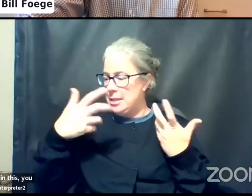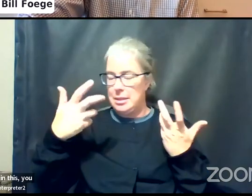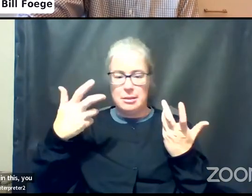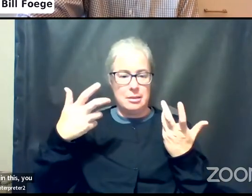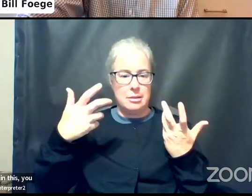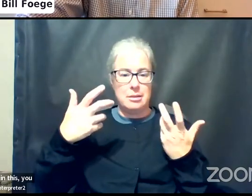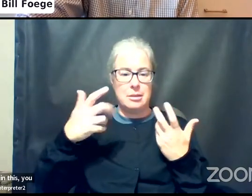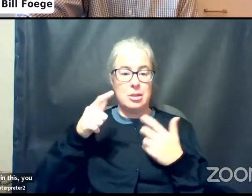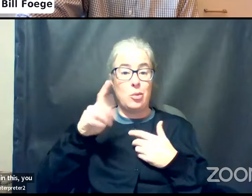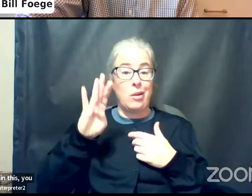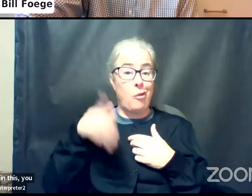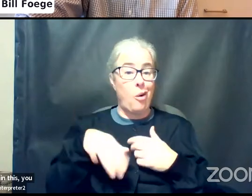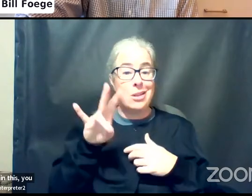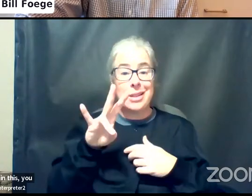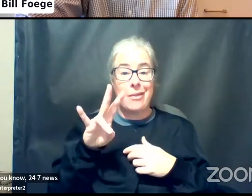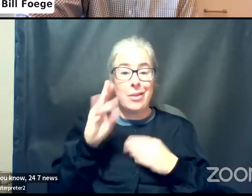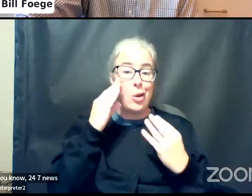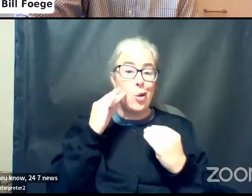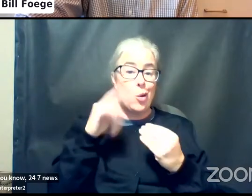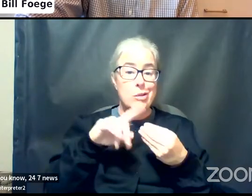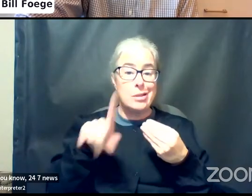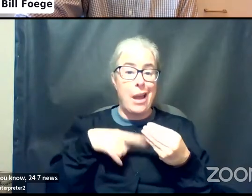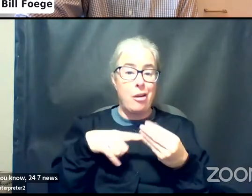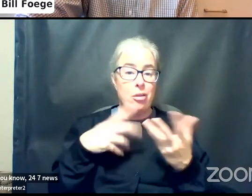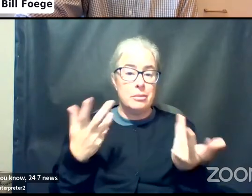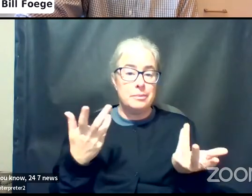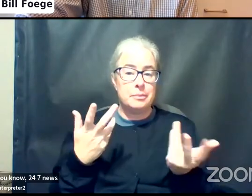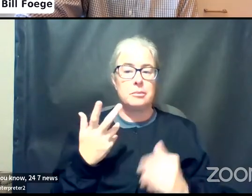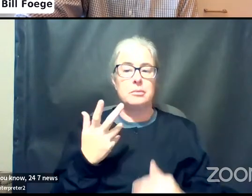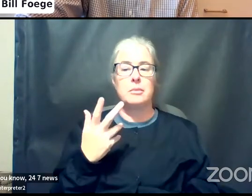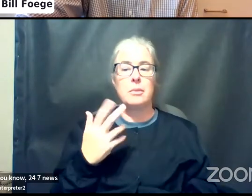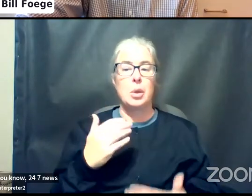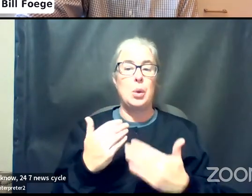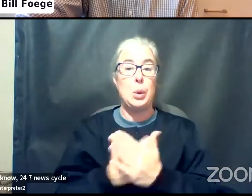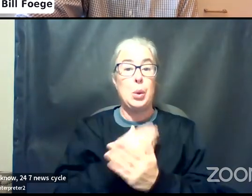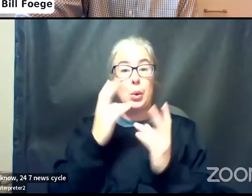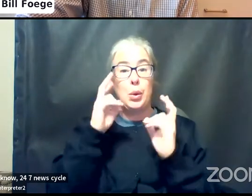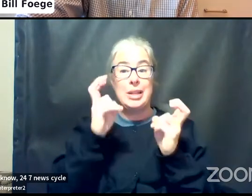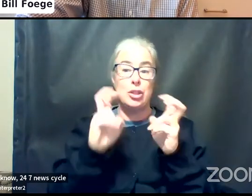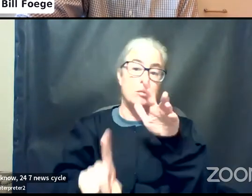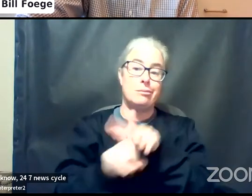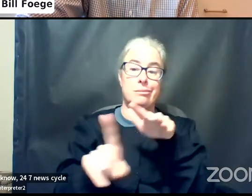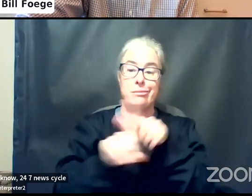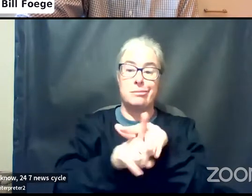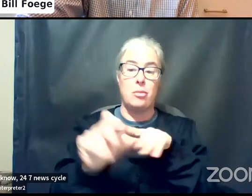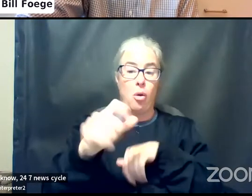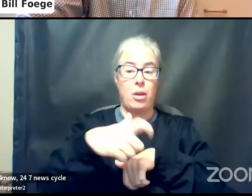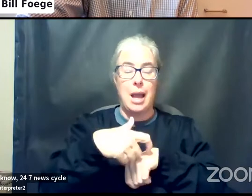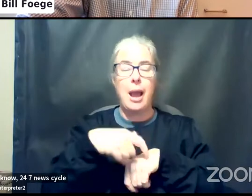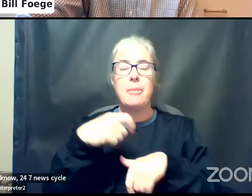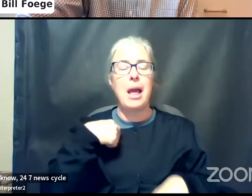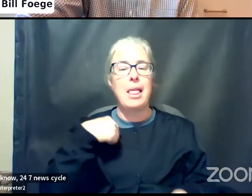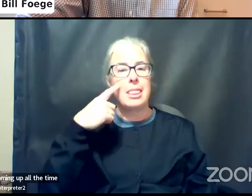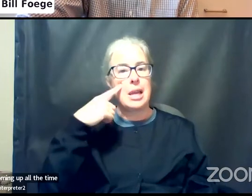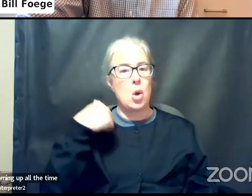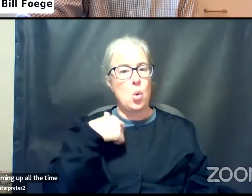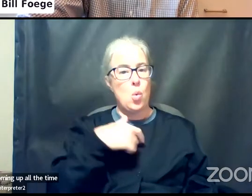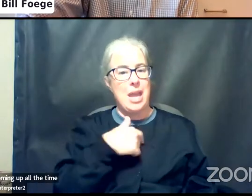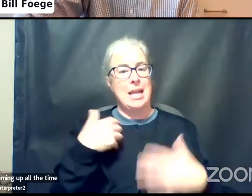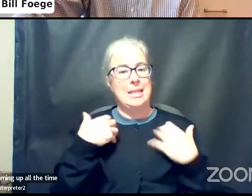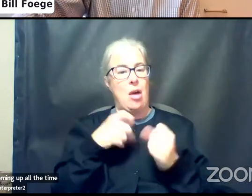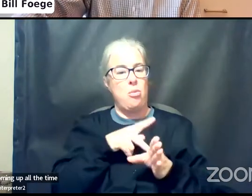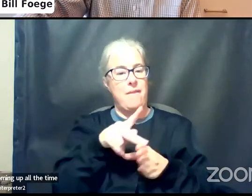24 7 News cycle and uh you know a new issue coming up all the time I think we as health